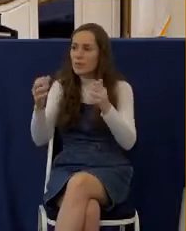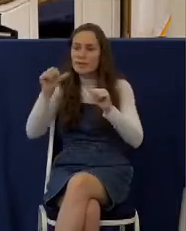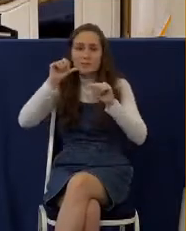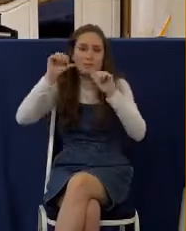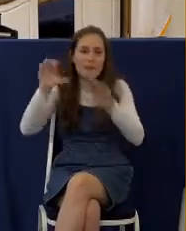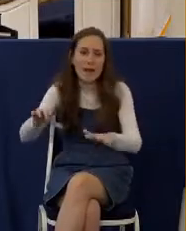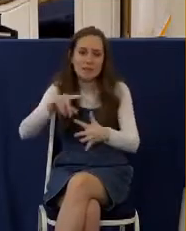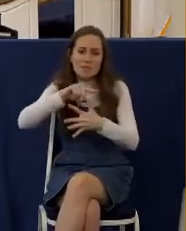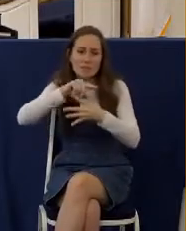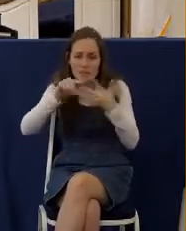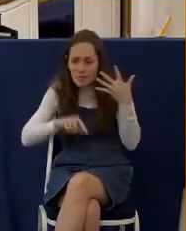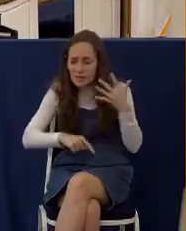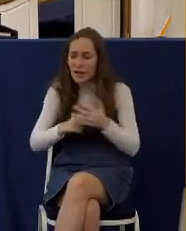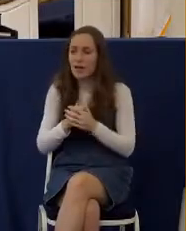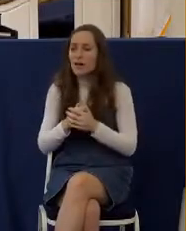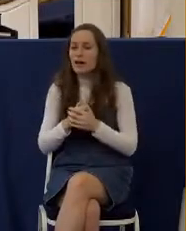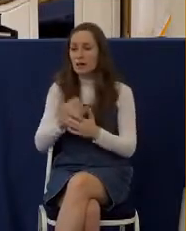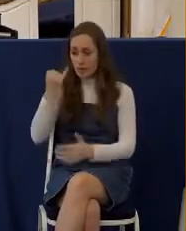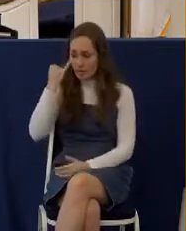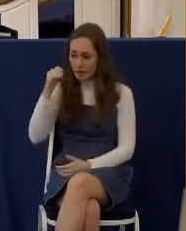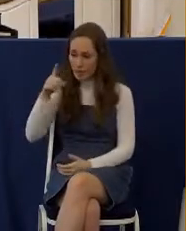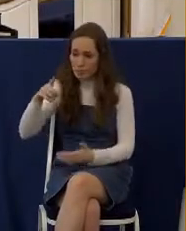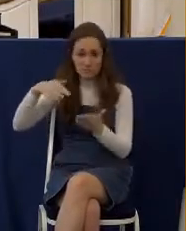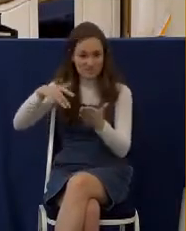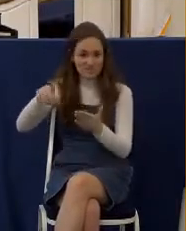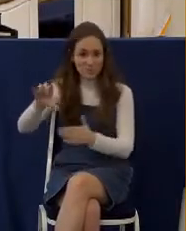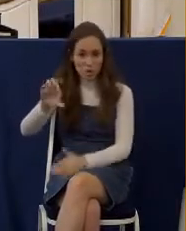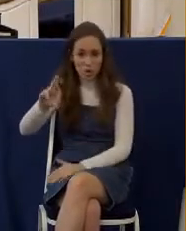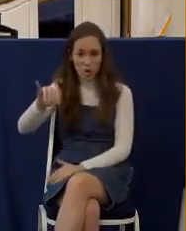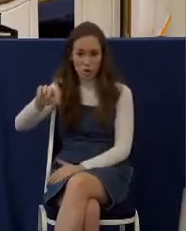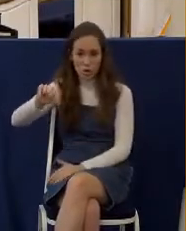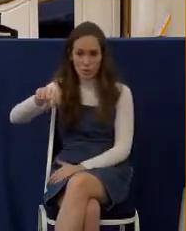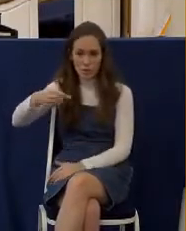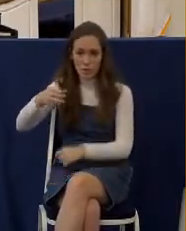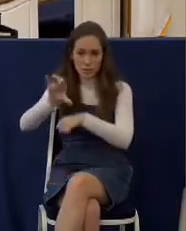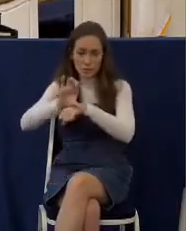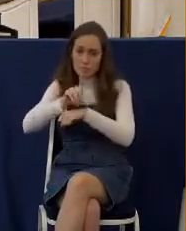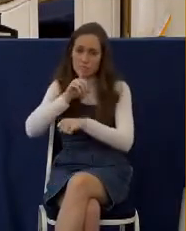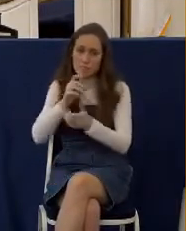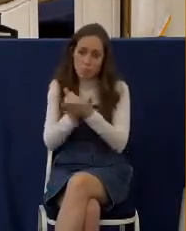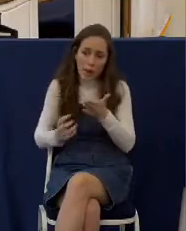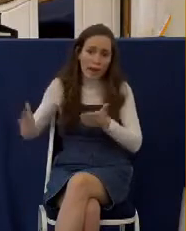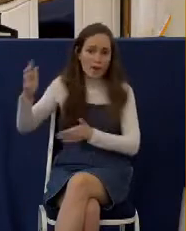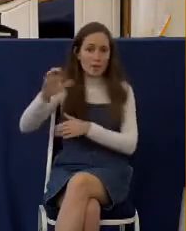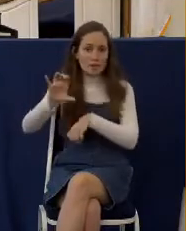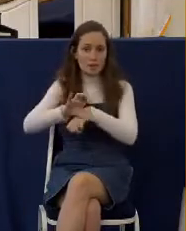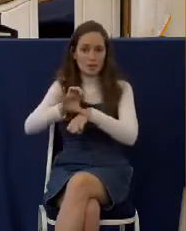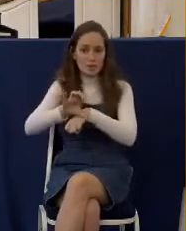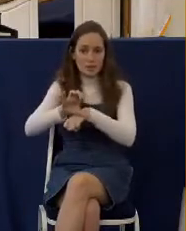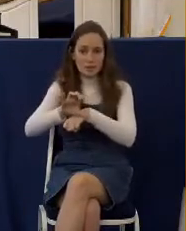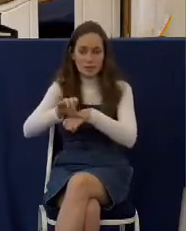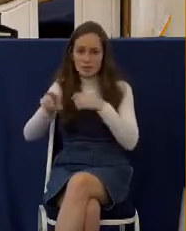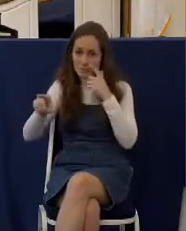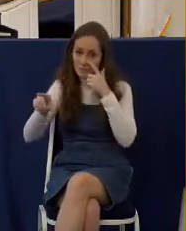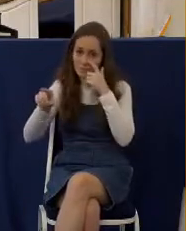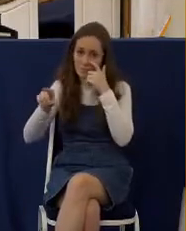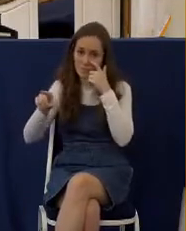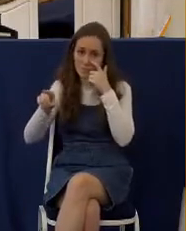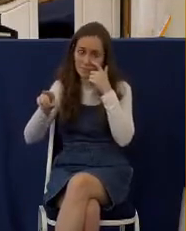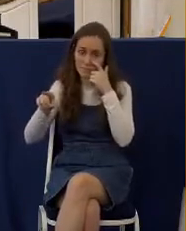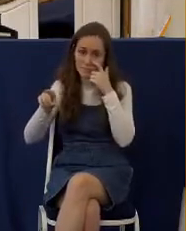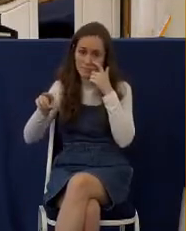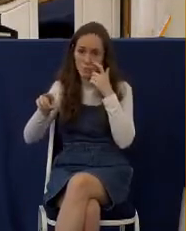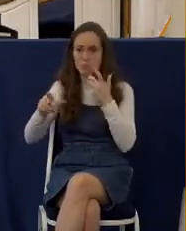blessings. In fact, if you took time to look at it, the church at Corinth was a wealthy church. They were a seaport city and they benefited from being